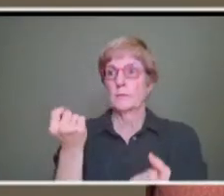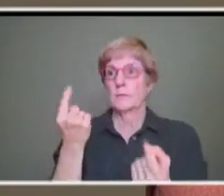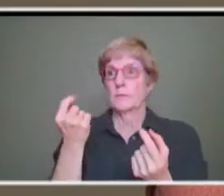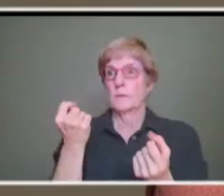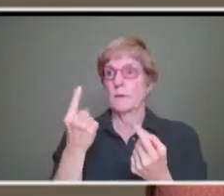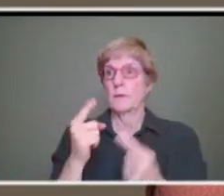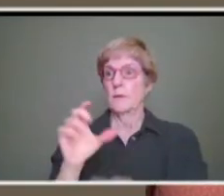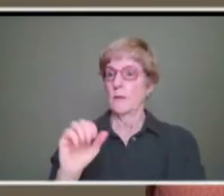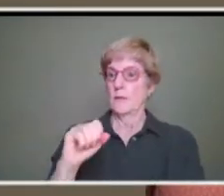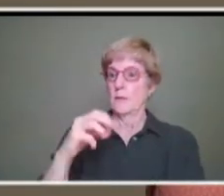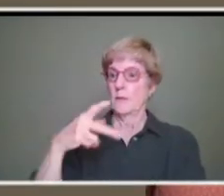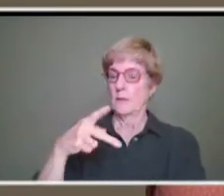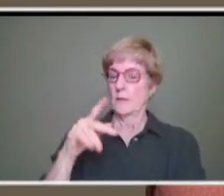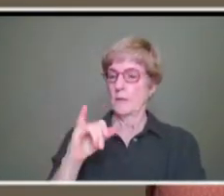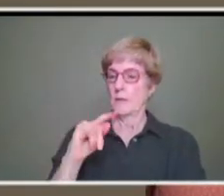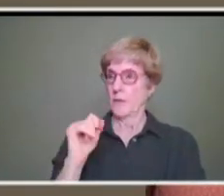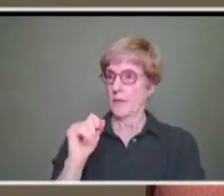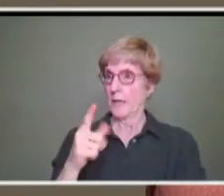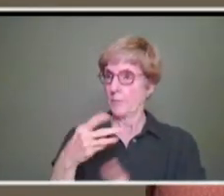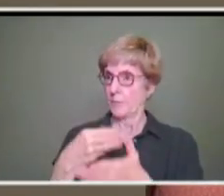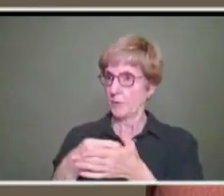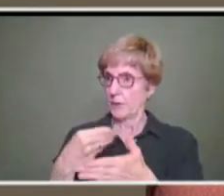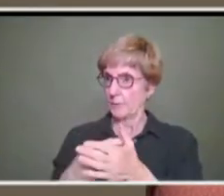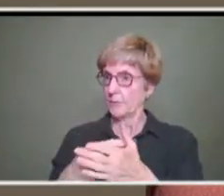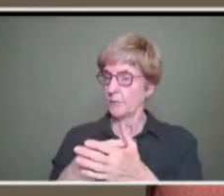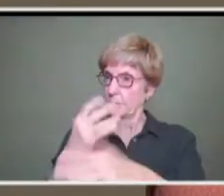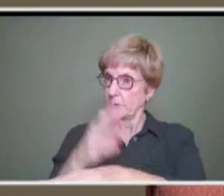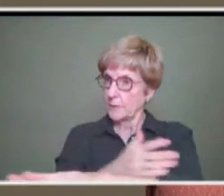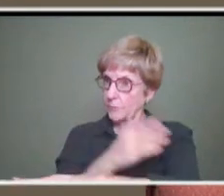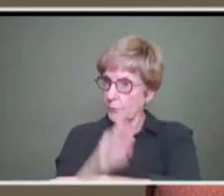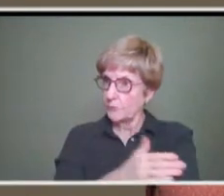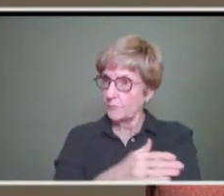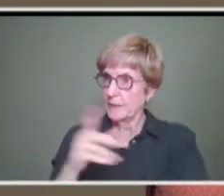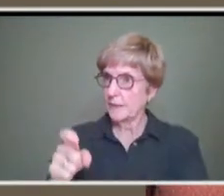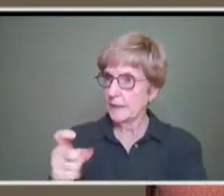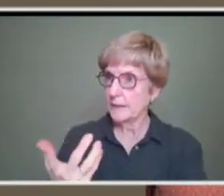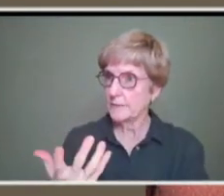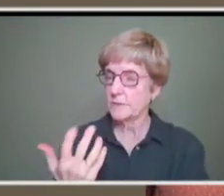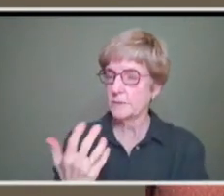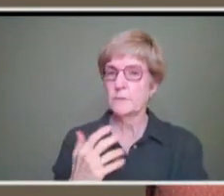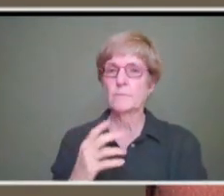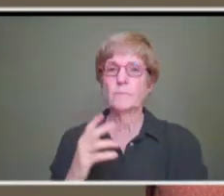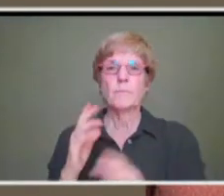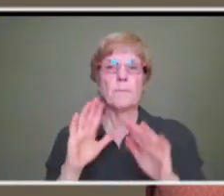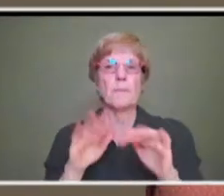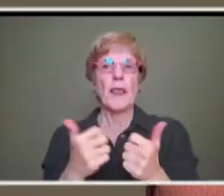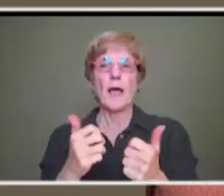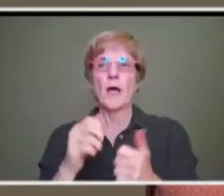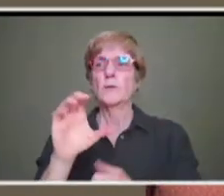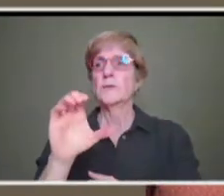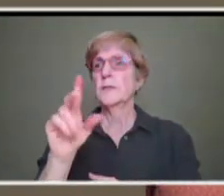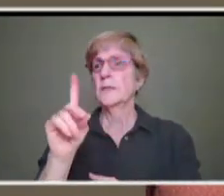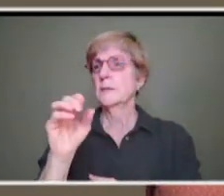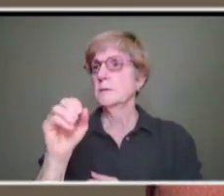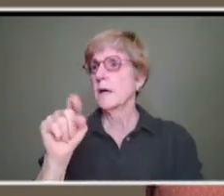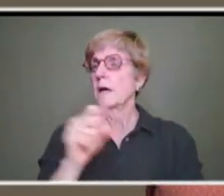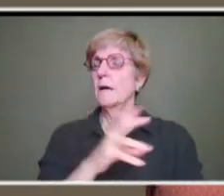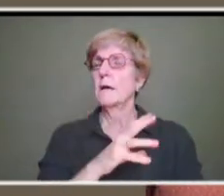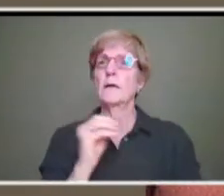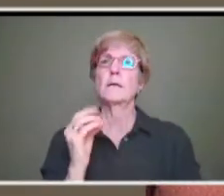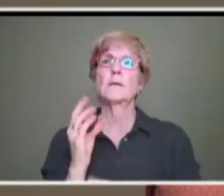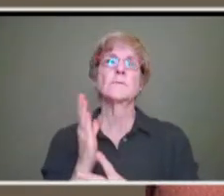capital uh Improvement perspective um I don't know how CDOT and then